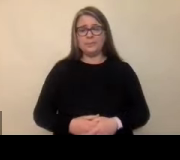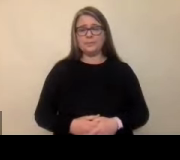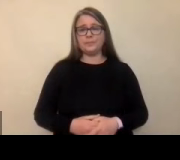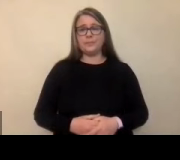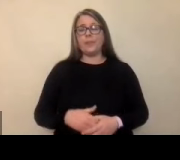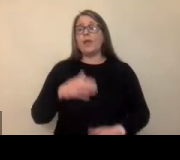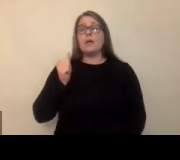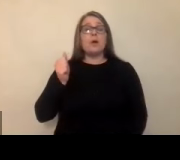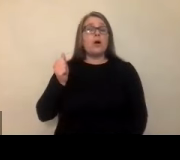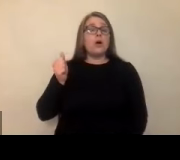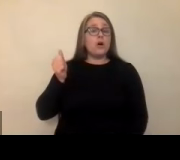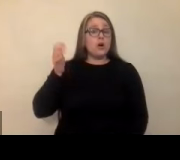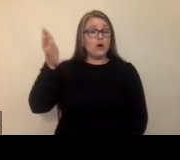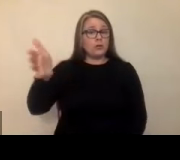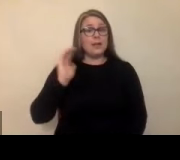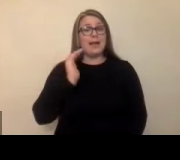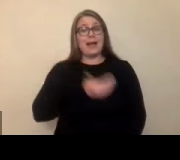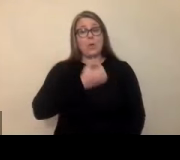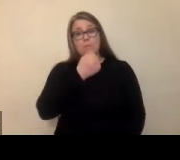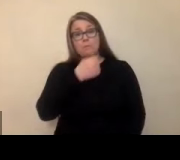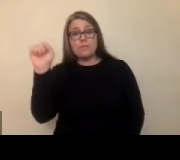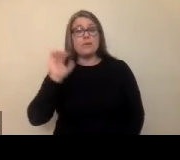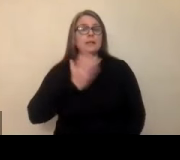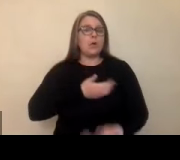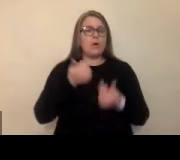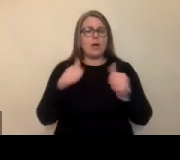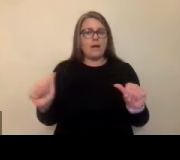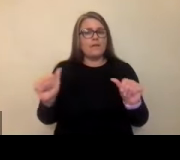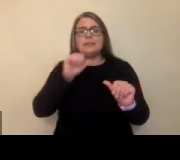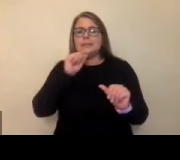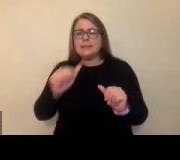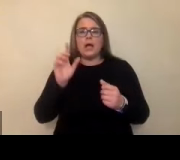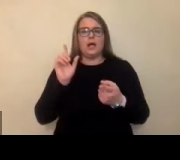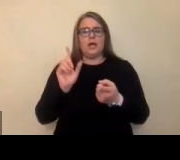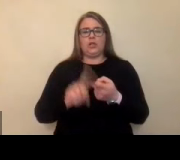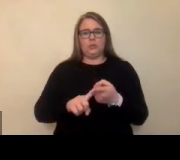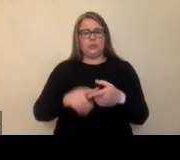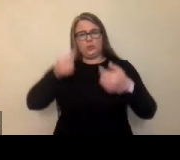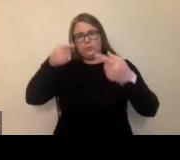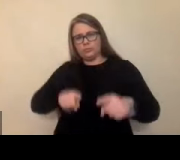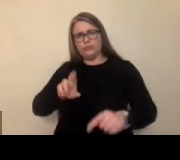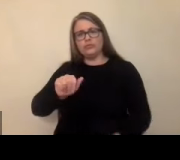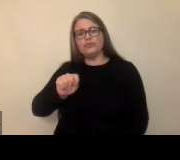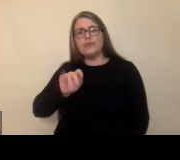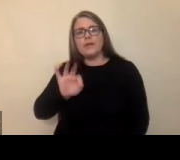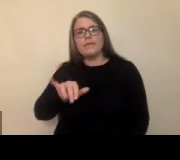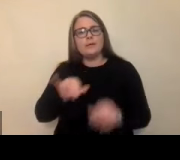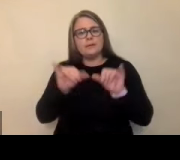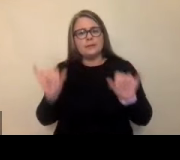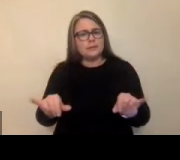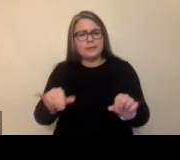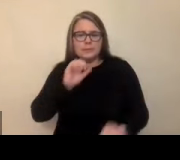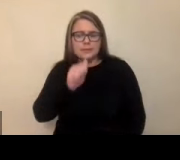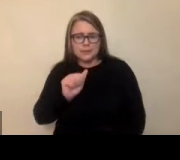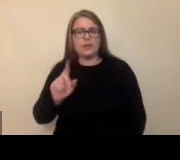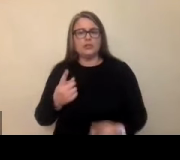our efforts are not just to ratify the system or to like make the Democratic Party better, because we know that those institutions are not going